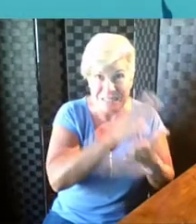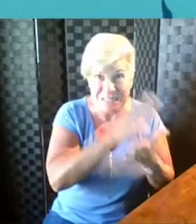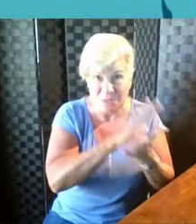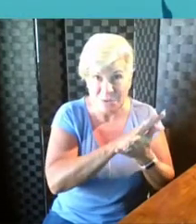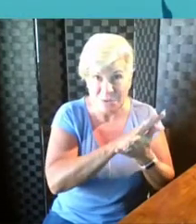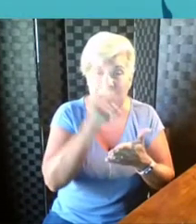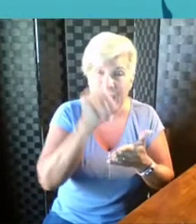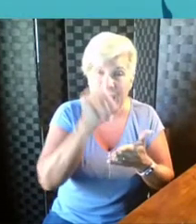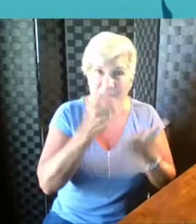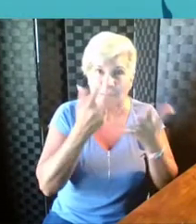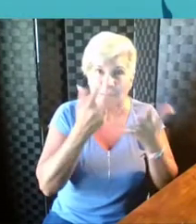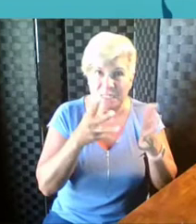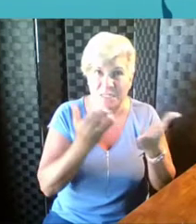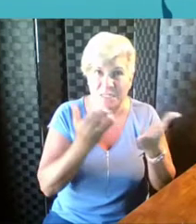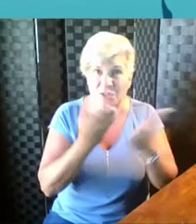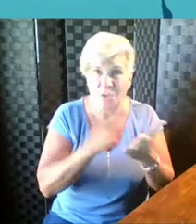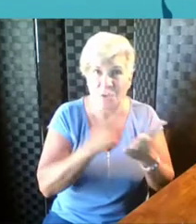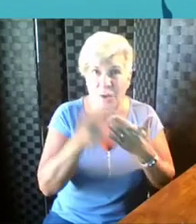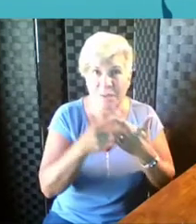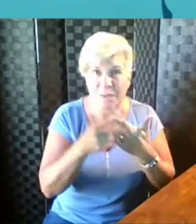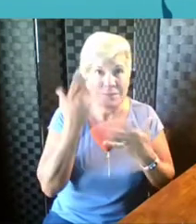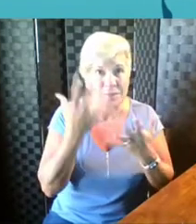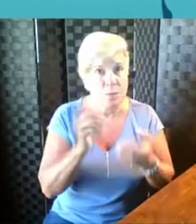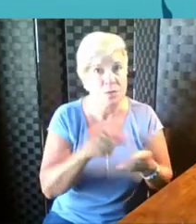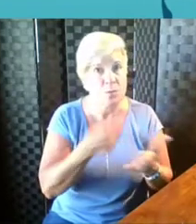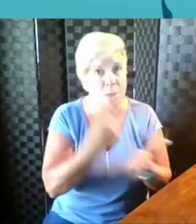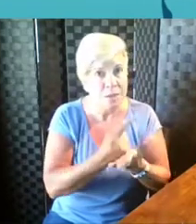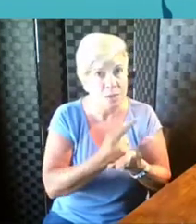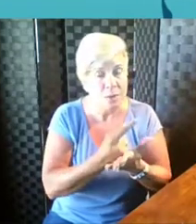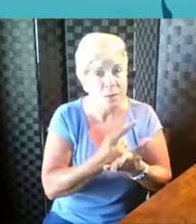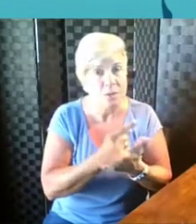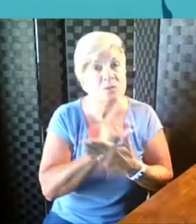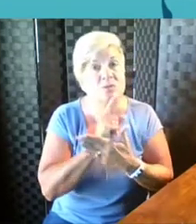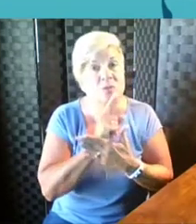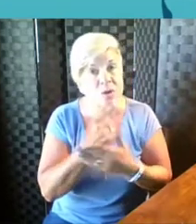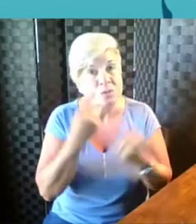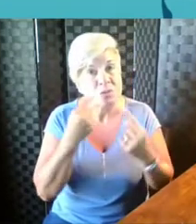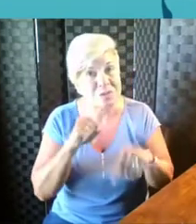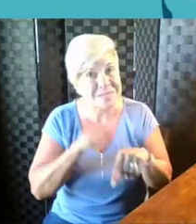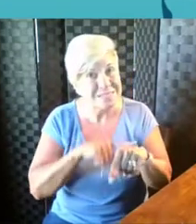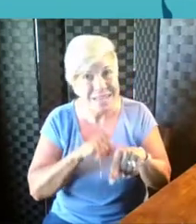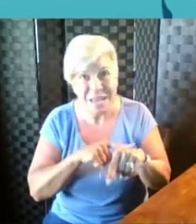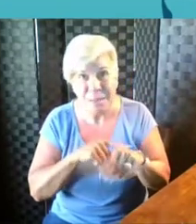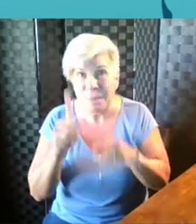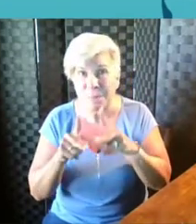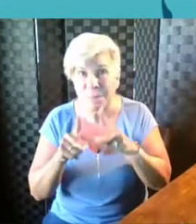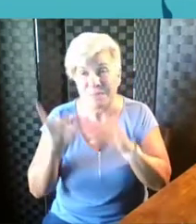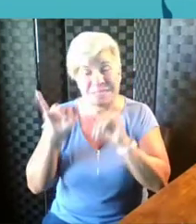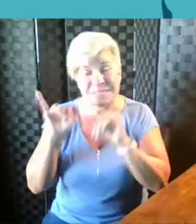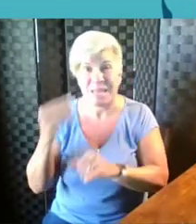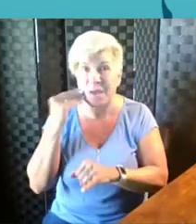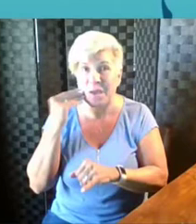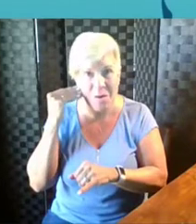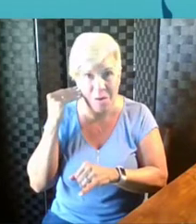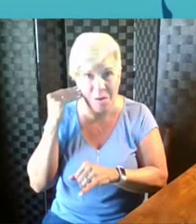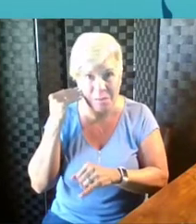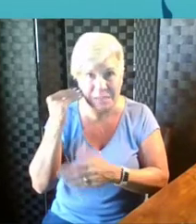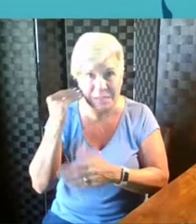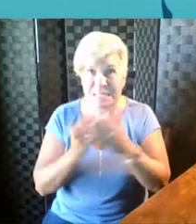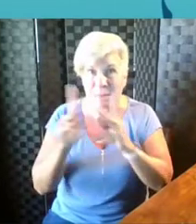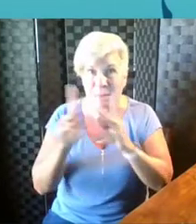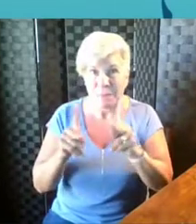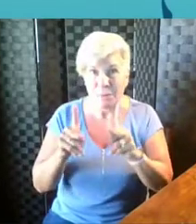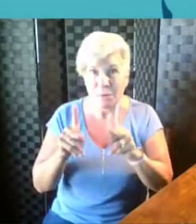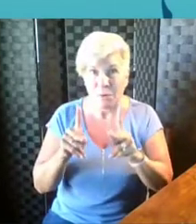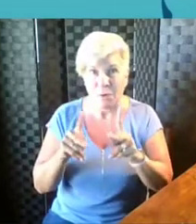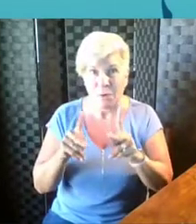School must complete a service project in order to graduate. However, during this time, people are staying home. Some of the